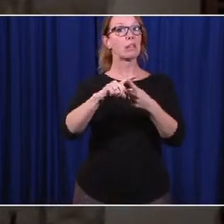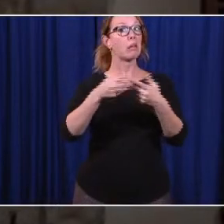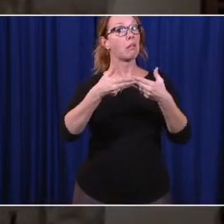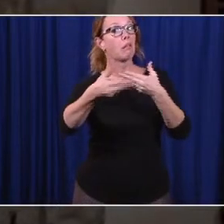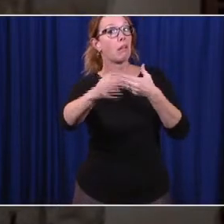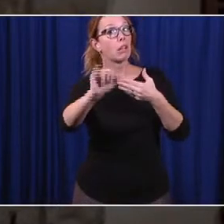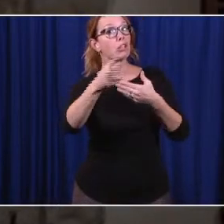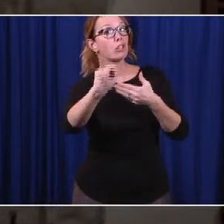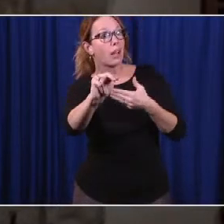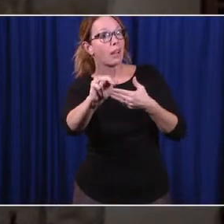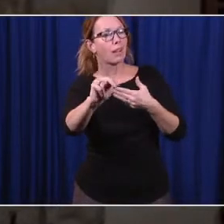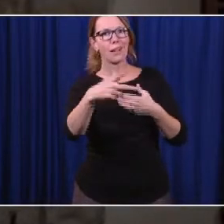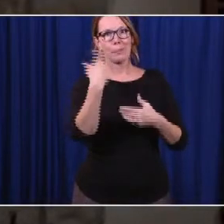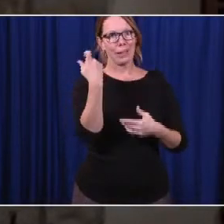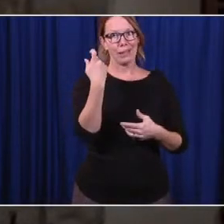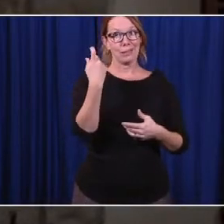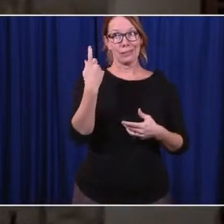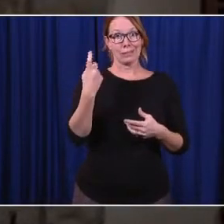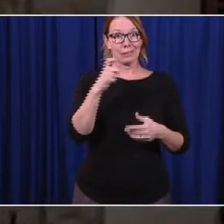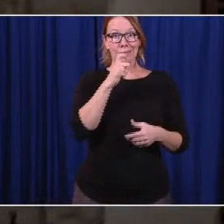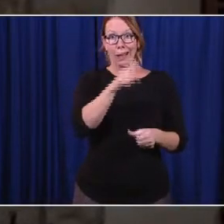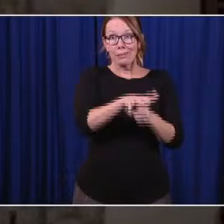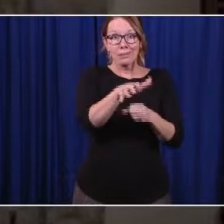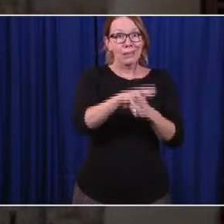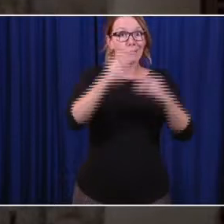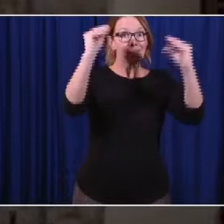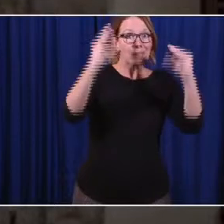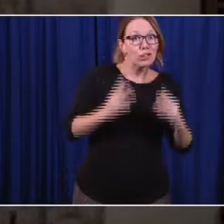they've done so because they can't put teachers in the classroom, they can't put